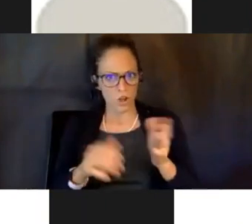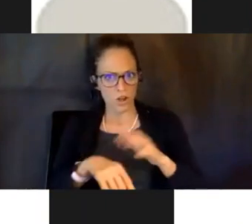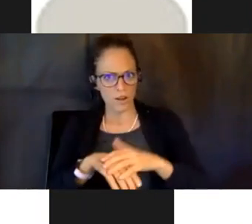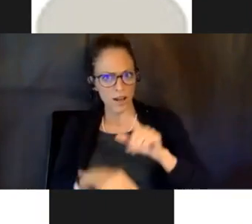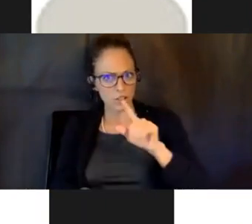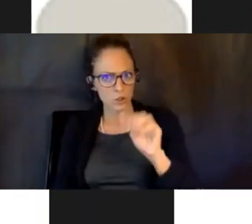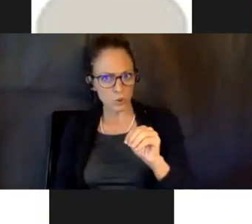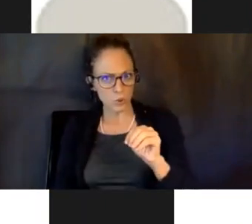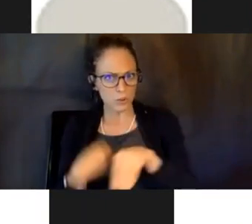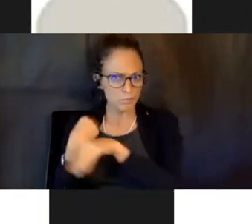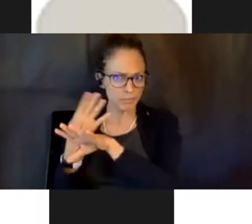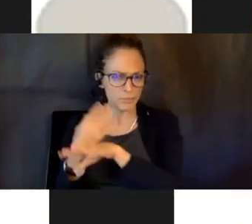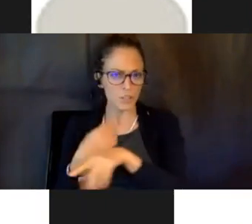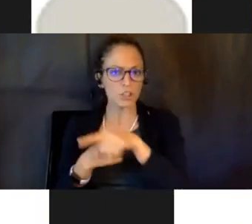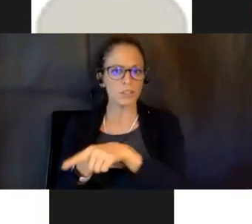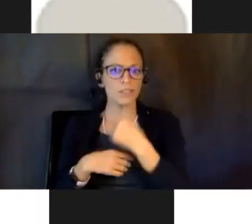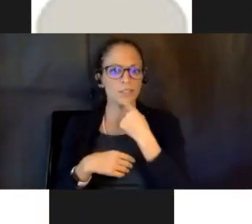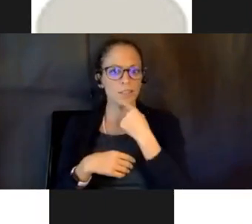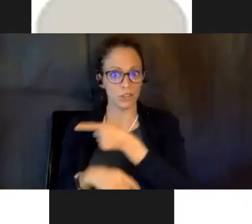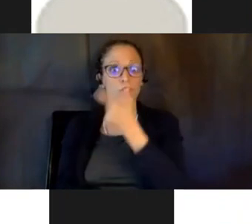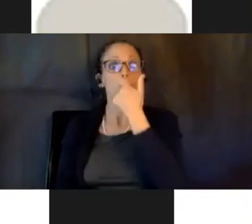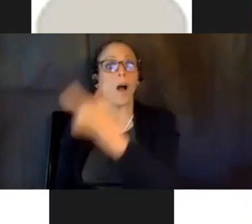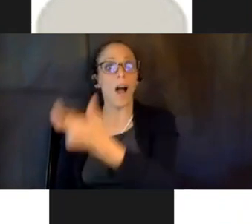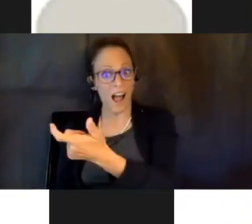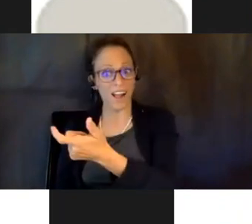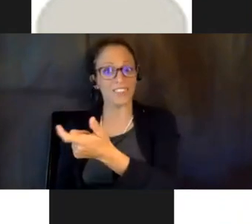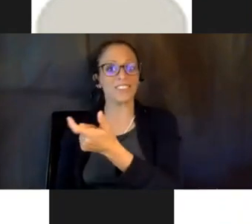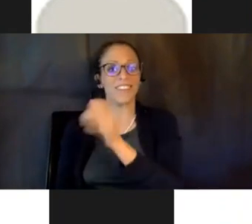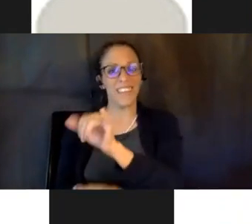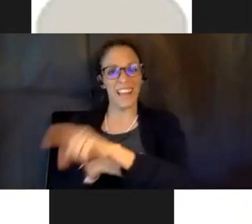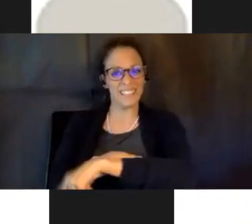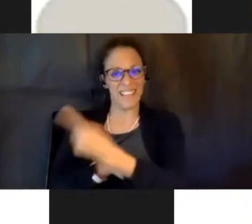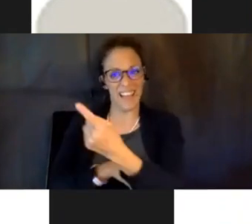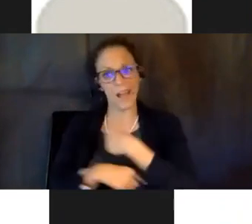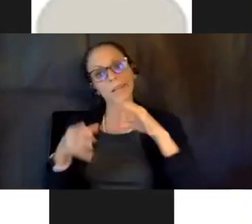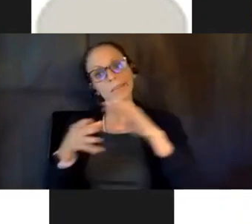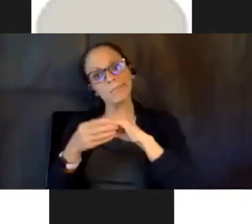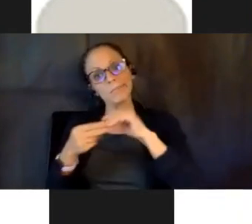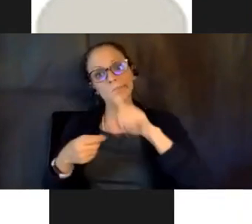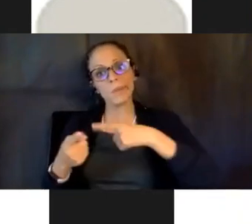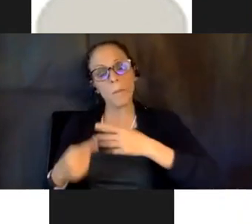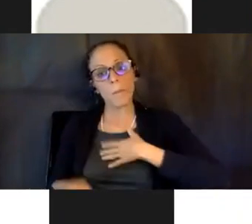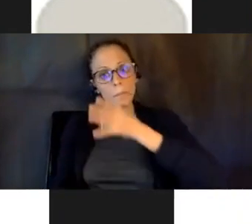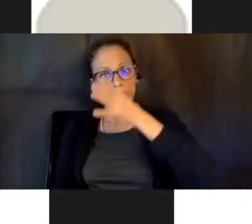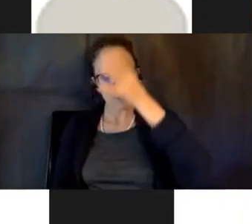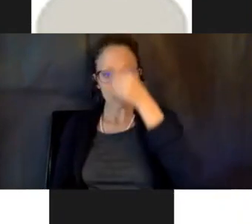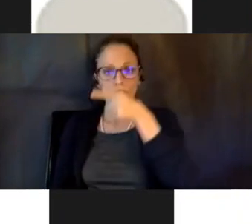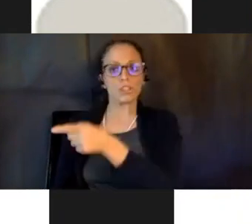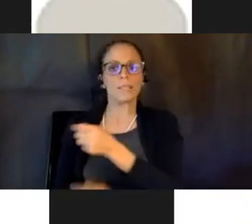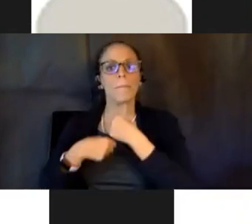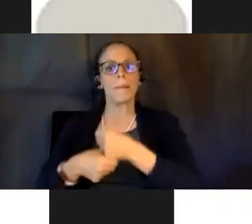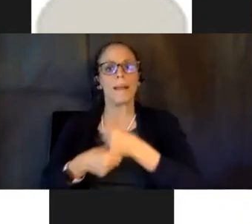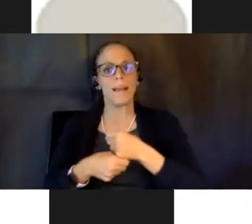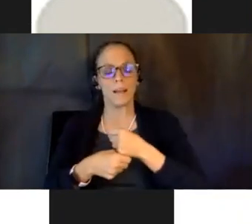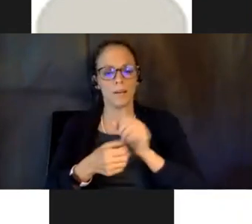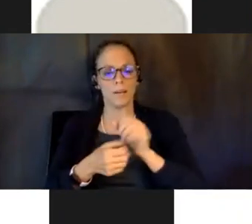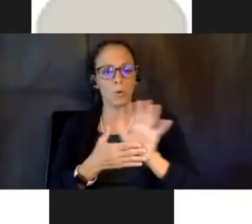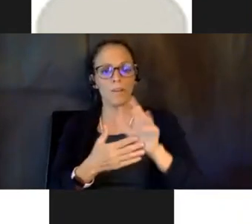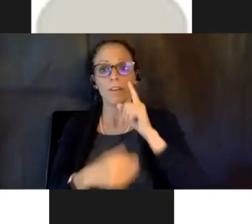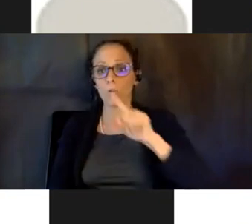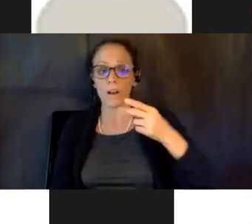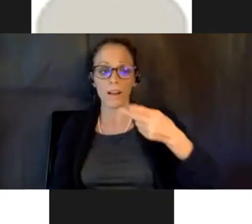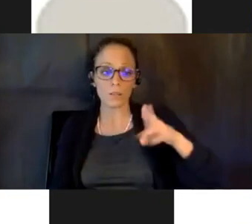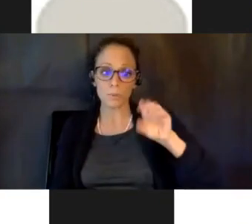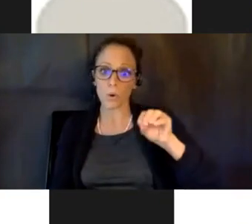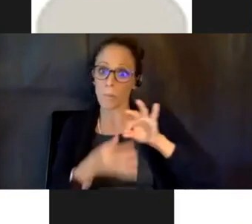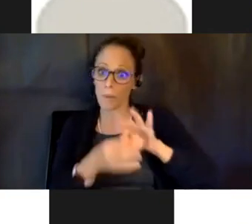know, she had been in the audience when I told that story about my parents and everything, and that she was doing a documentary for HBO on trees. And what she wanted to do, she